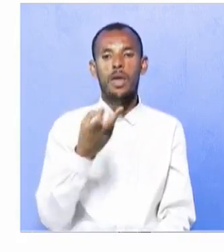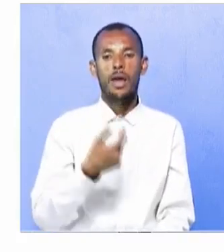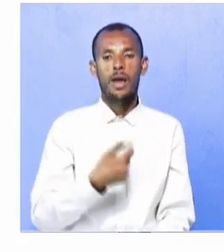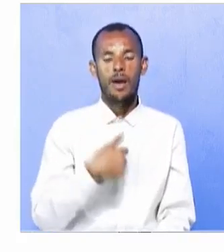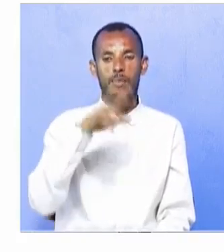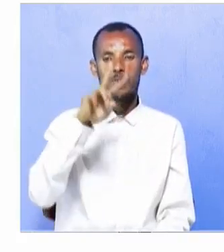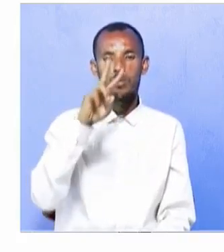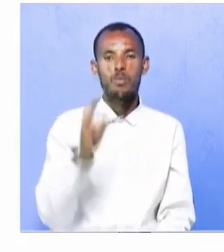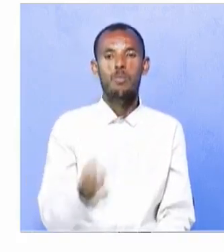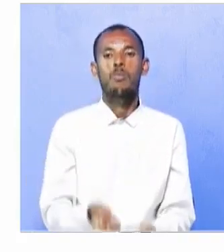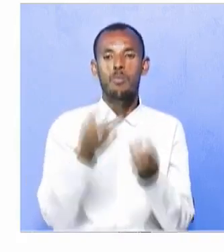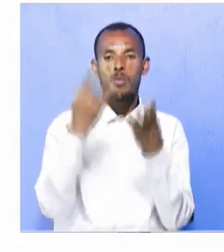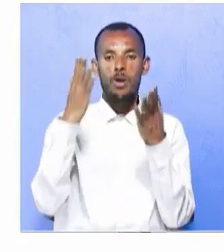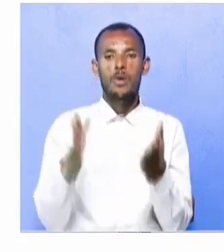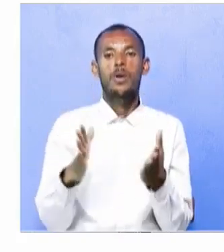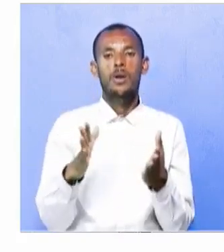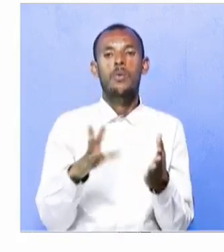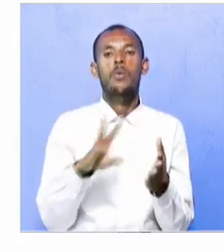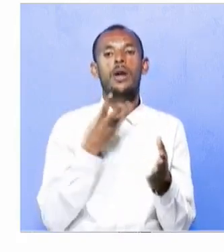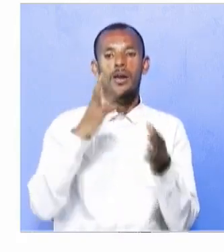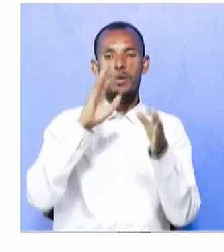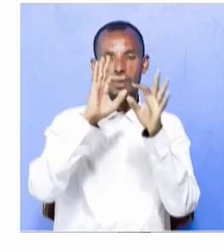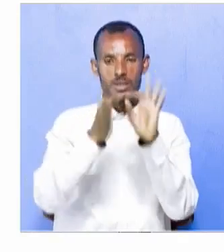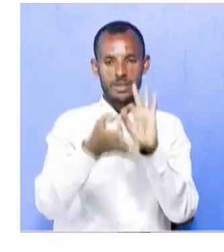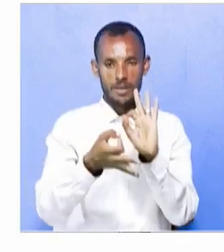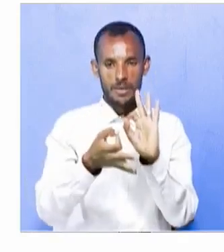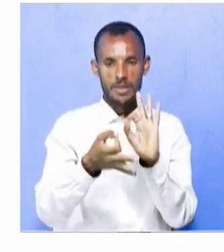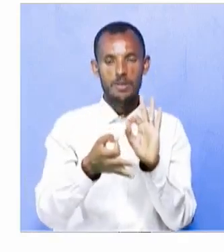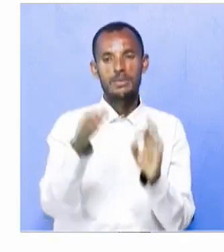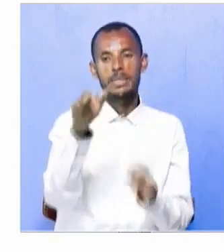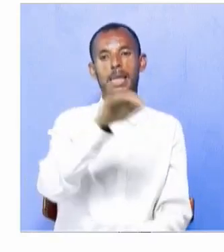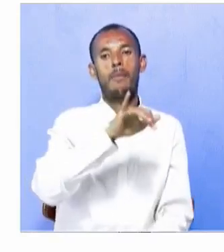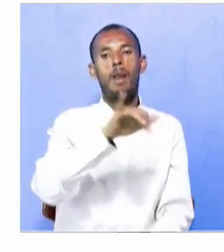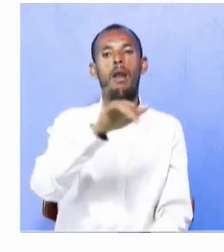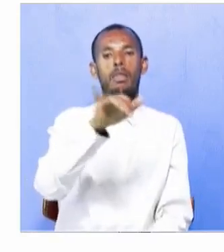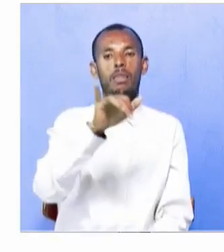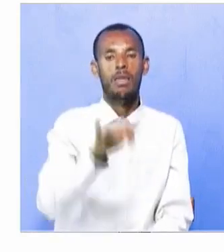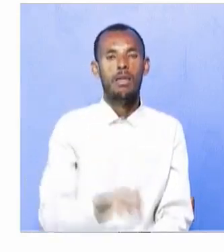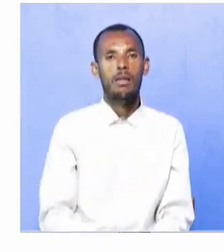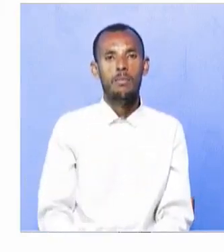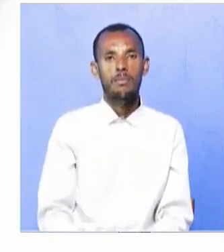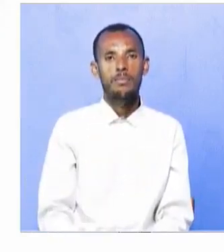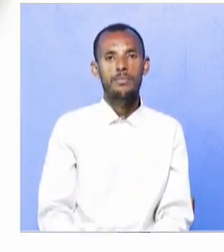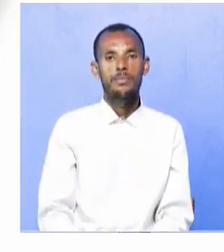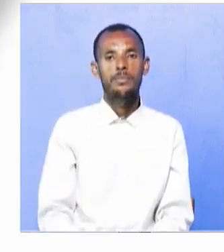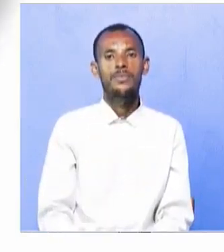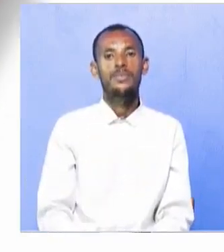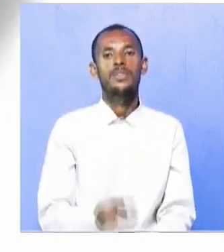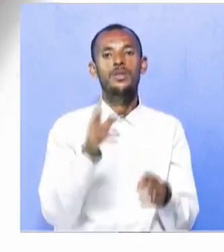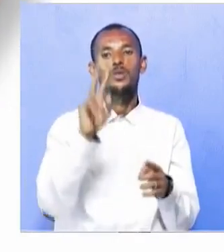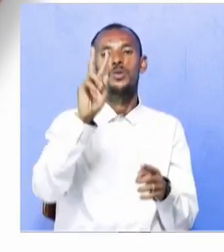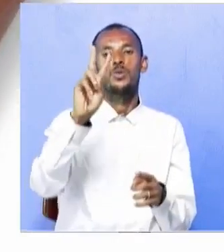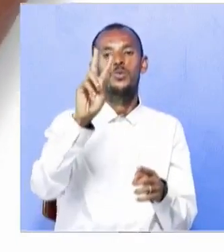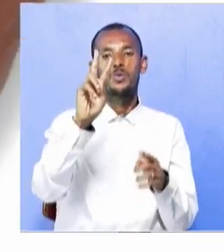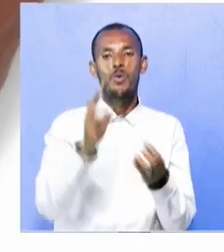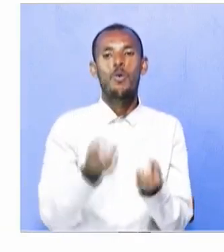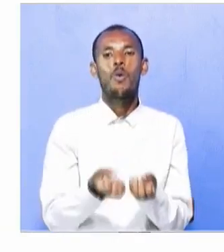we can construct a definition of similarities. Okay, two polygons